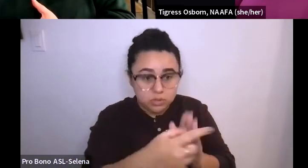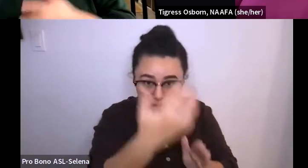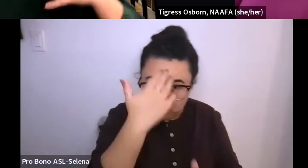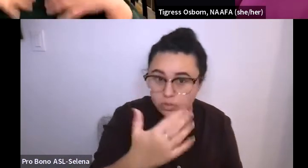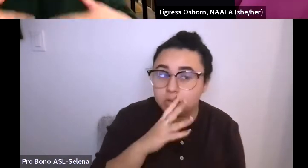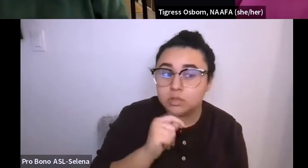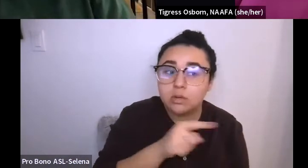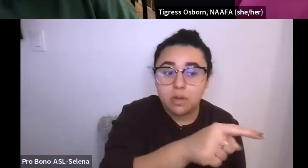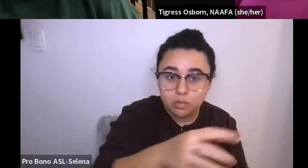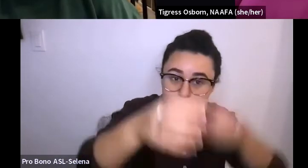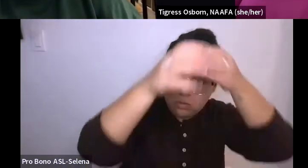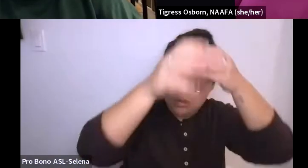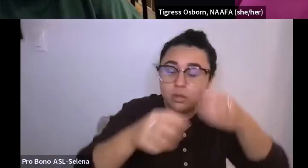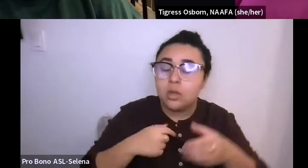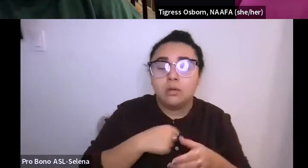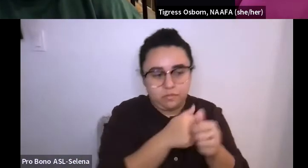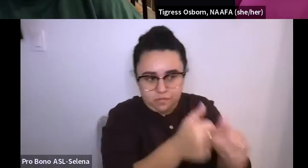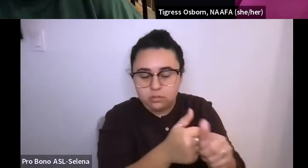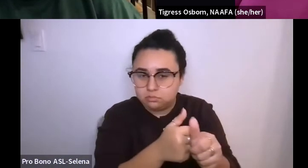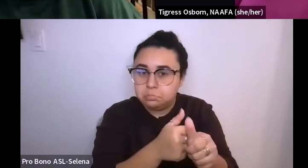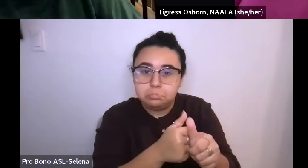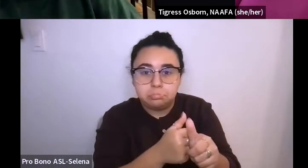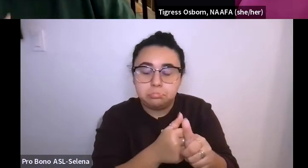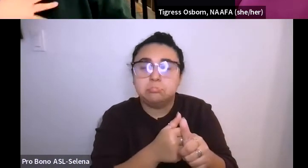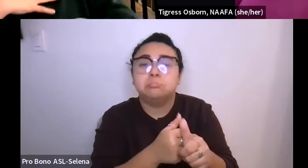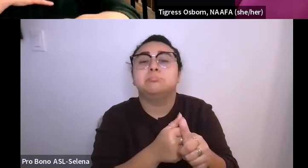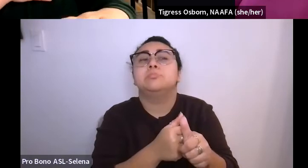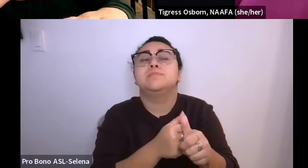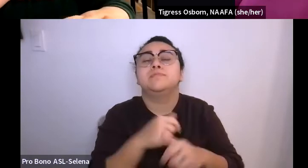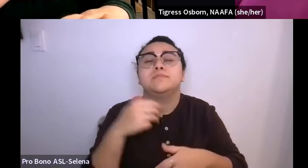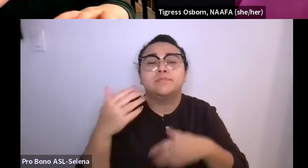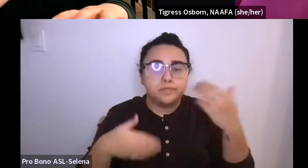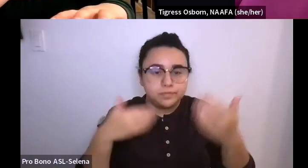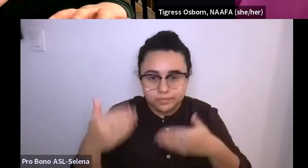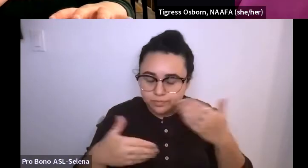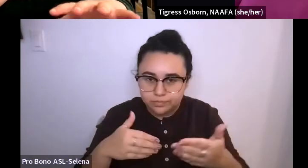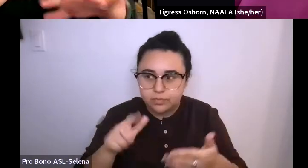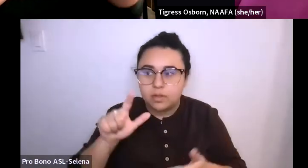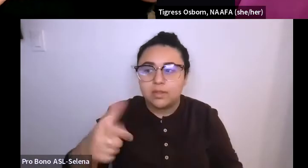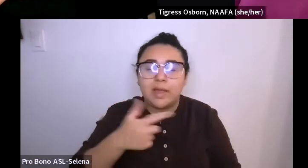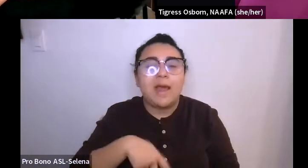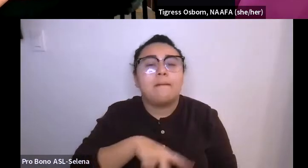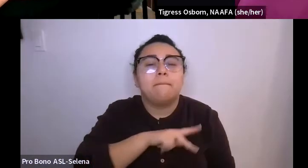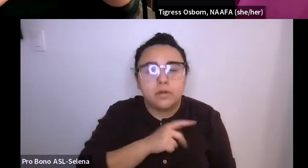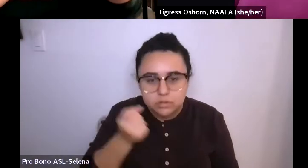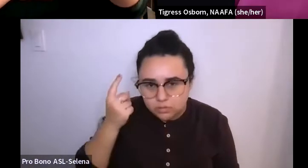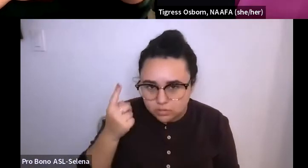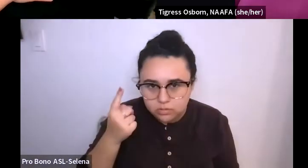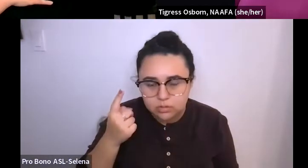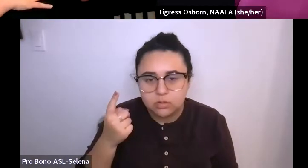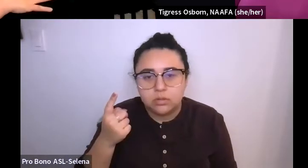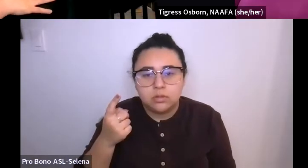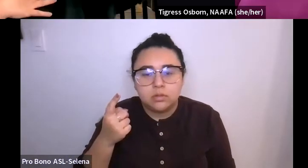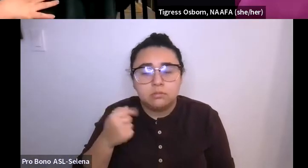about until I understood it personally. Yeah. You know, I don't need to understand it in order to do what